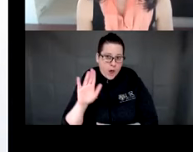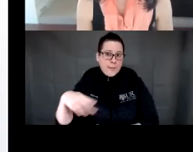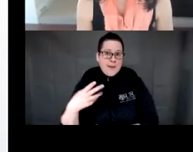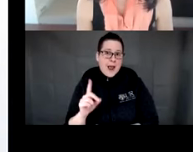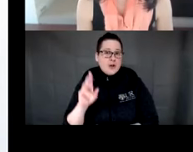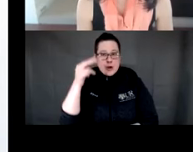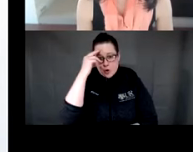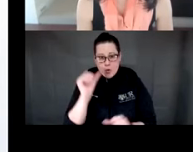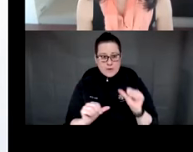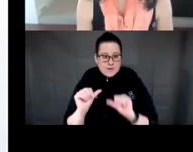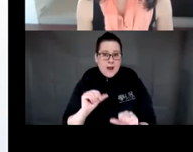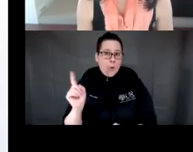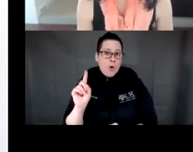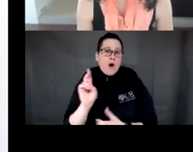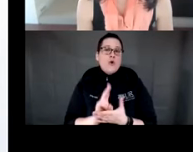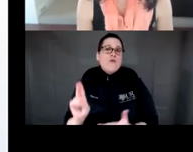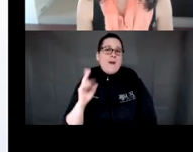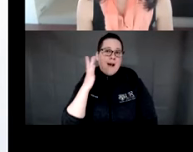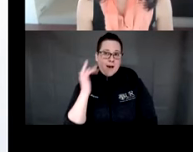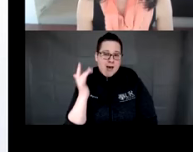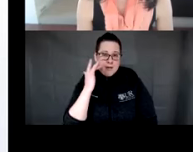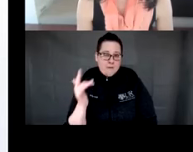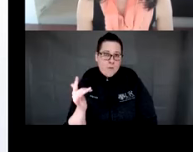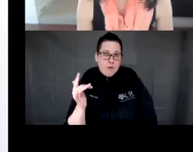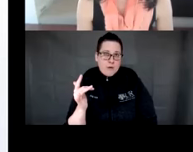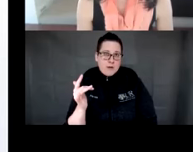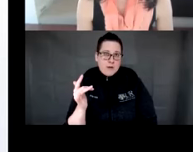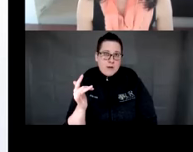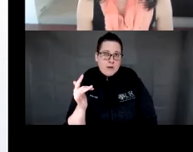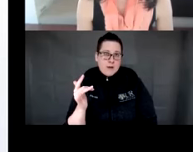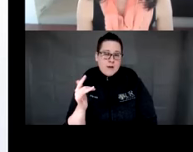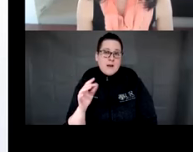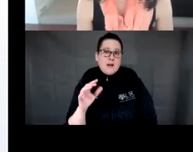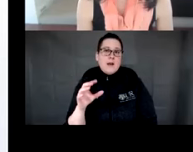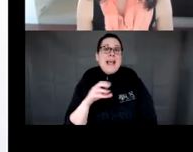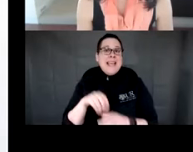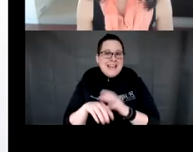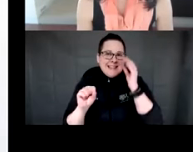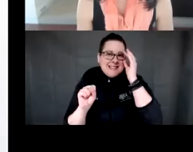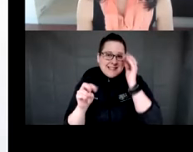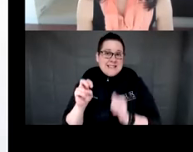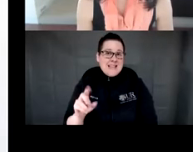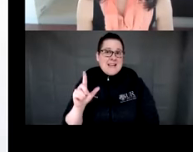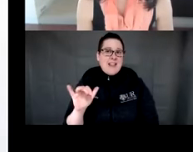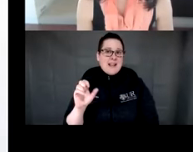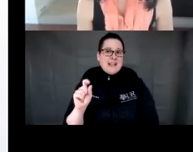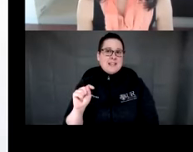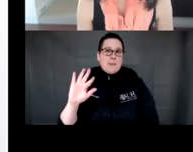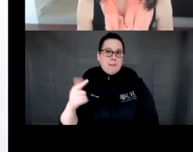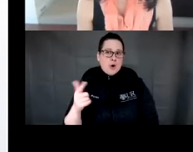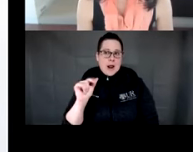in neuroscience from the University of California in Steve Lisberger's laboratory. She went on to